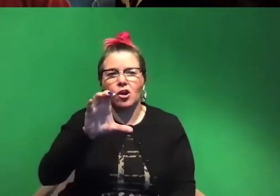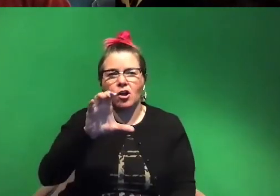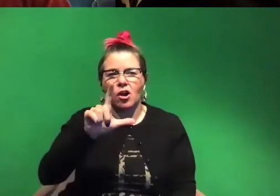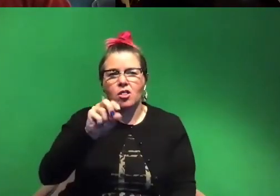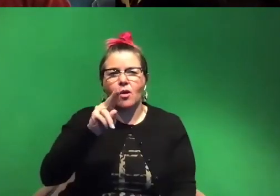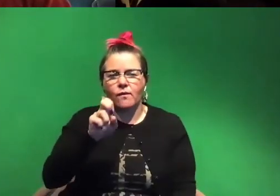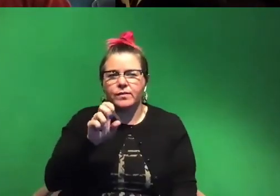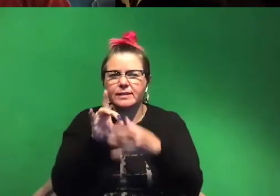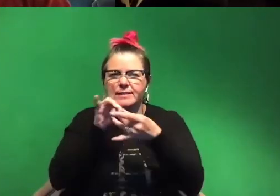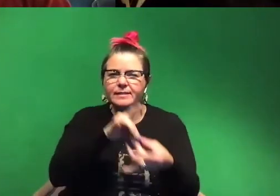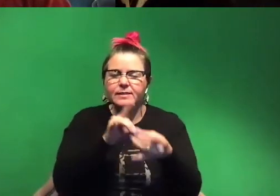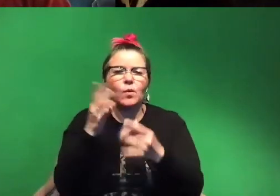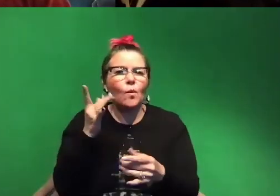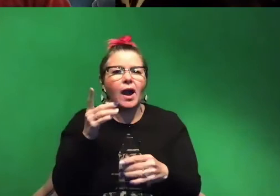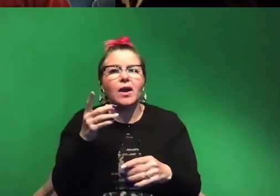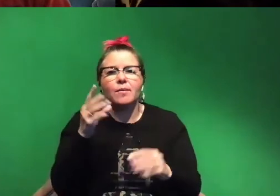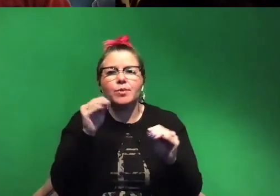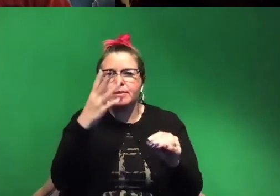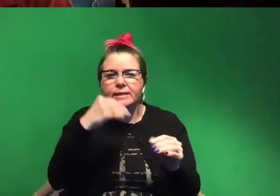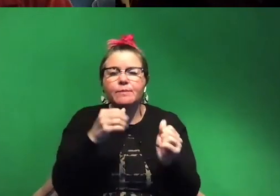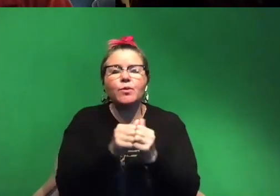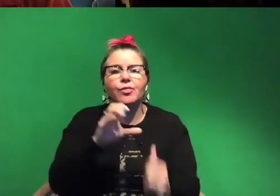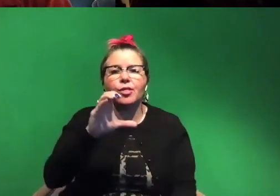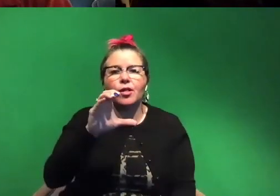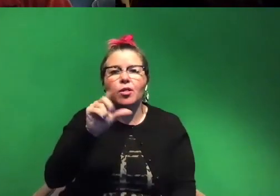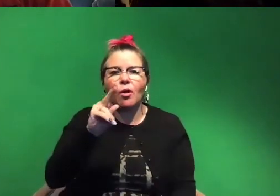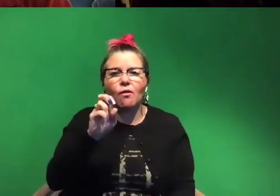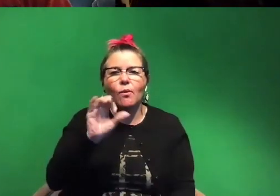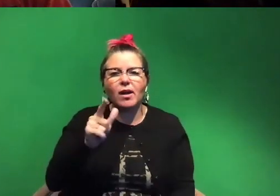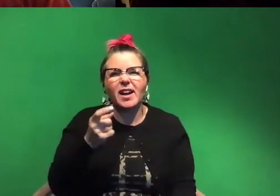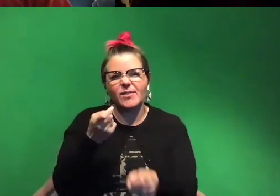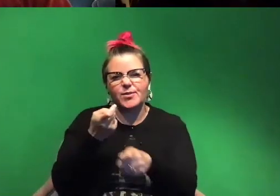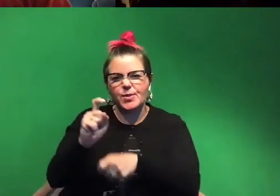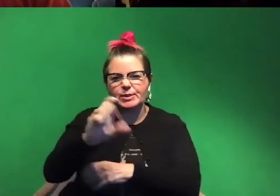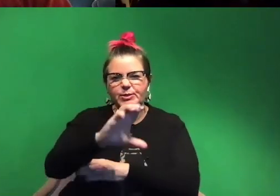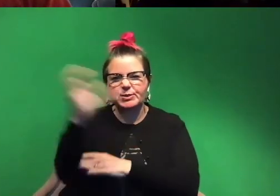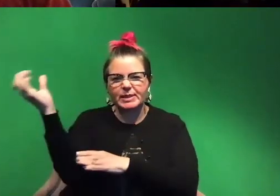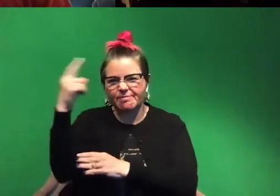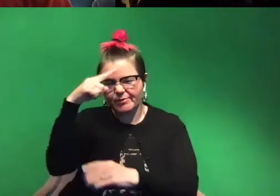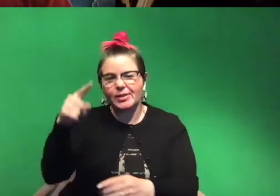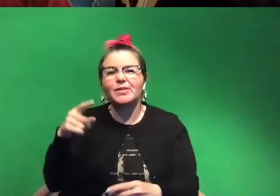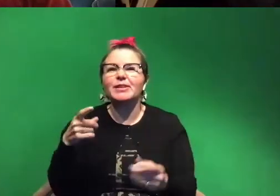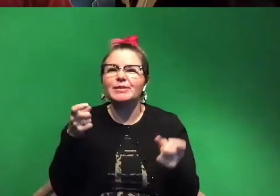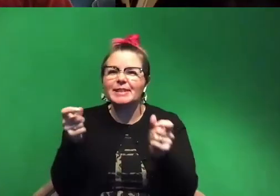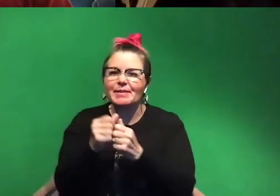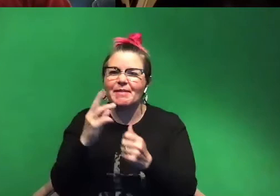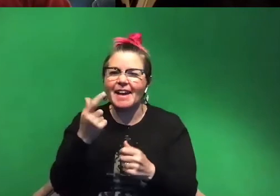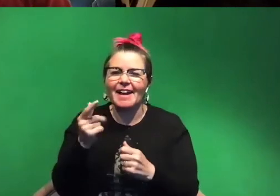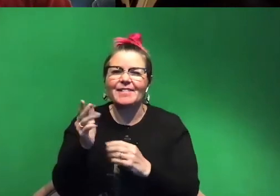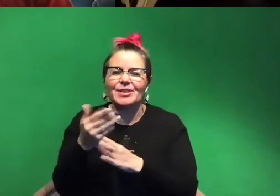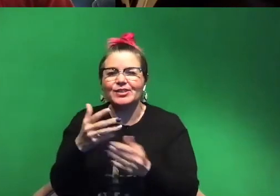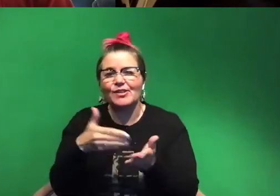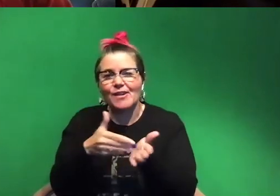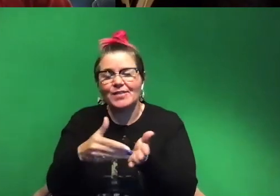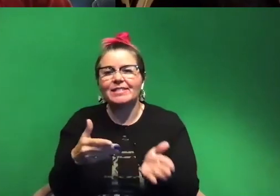because we anesthetize them with clove oil. Oh, so it kind of ruins Christmas for you when you're dealing with hagfish a lot.